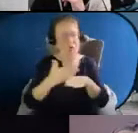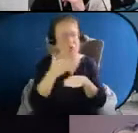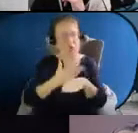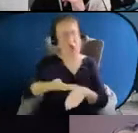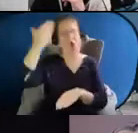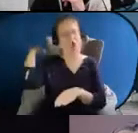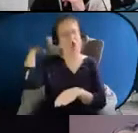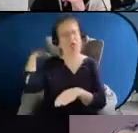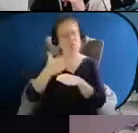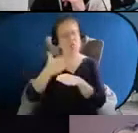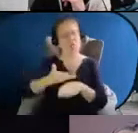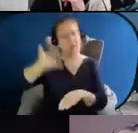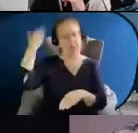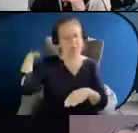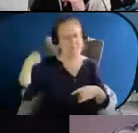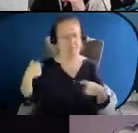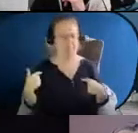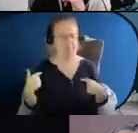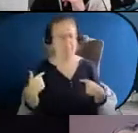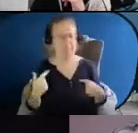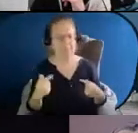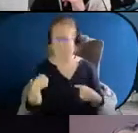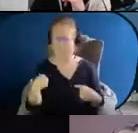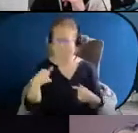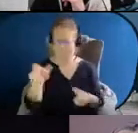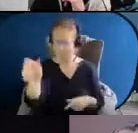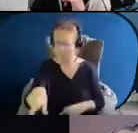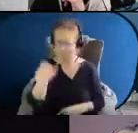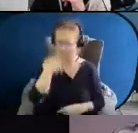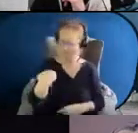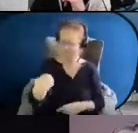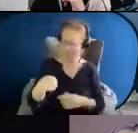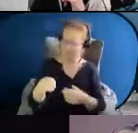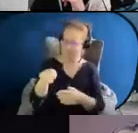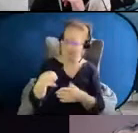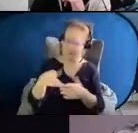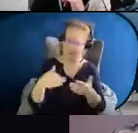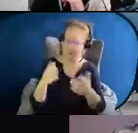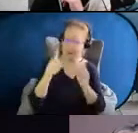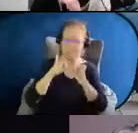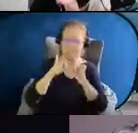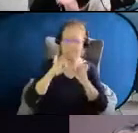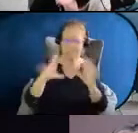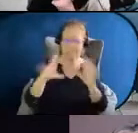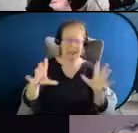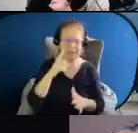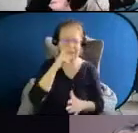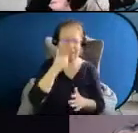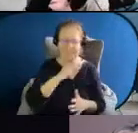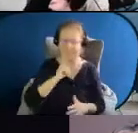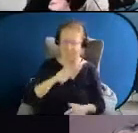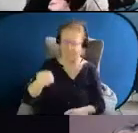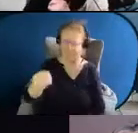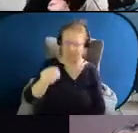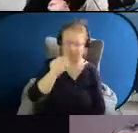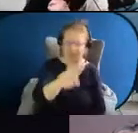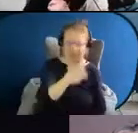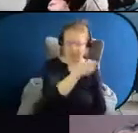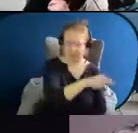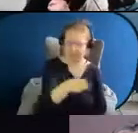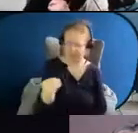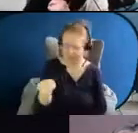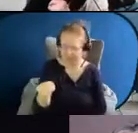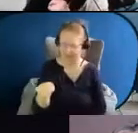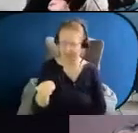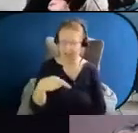that the amazing people in our world are limited, again, not by their capabilities, but by the services and the products